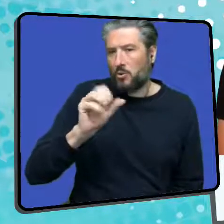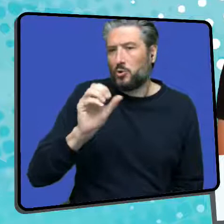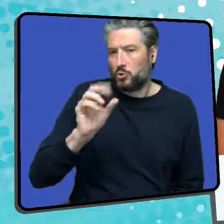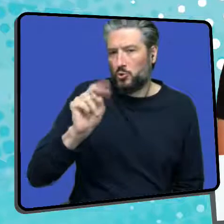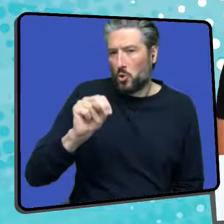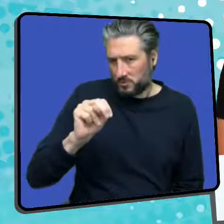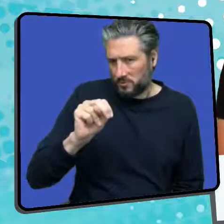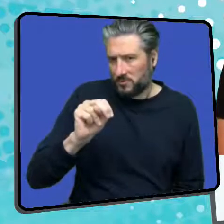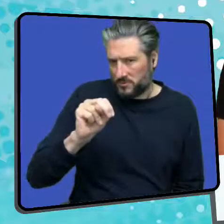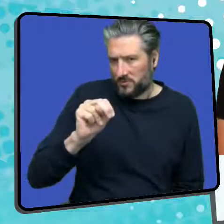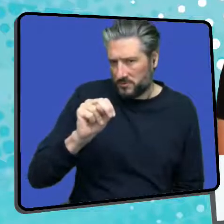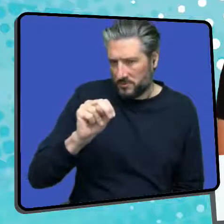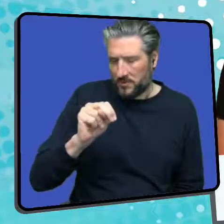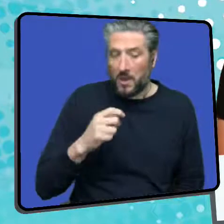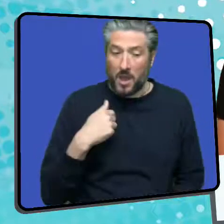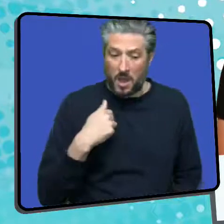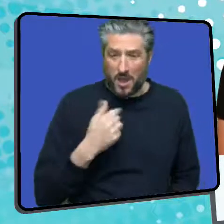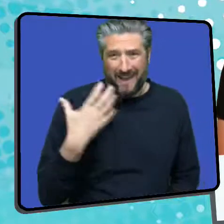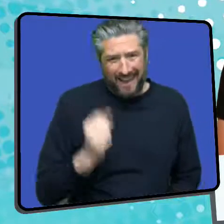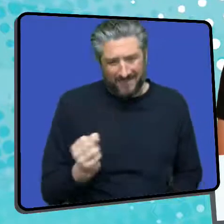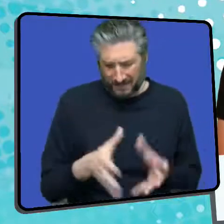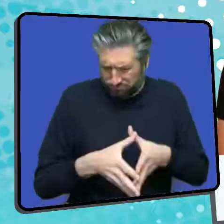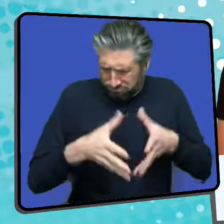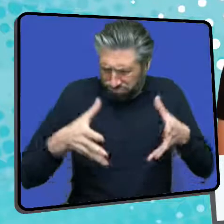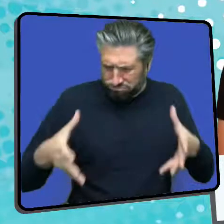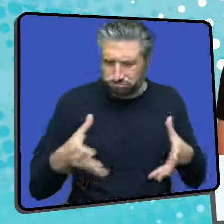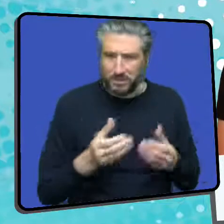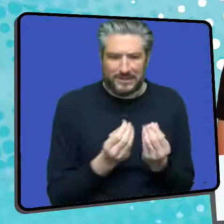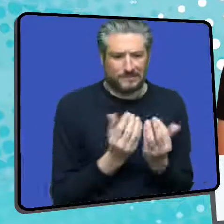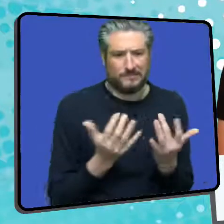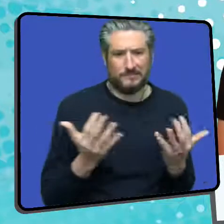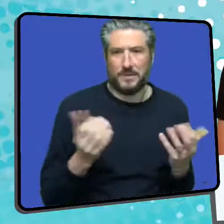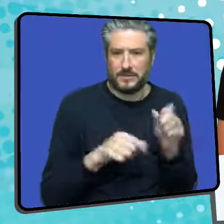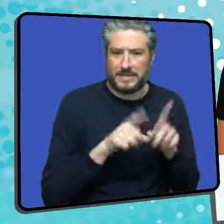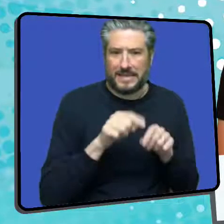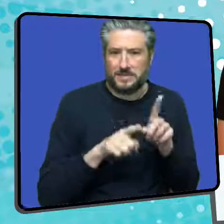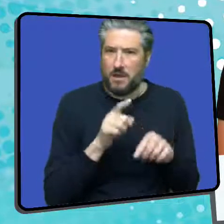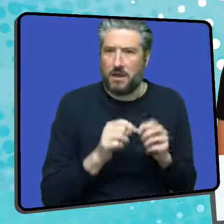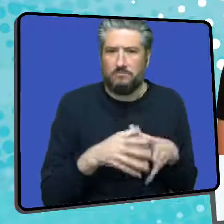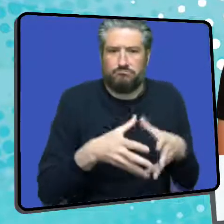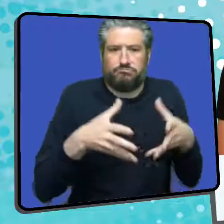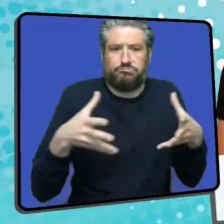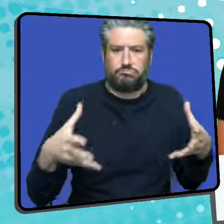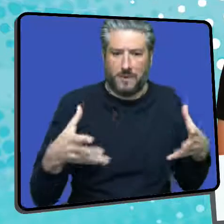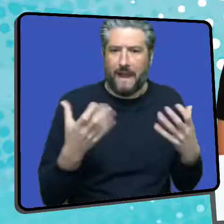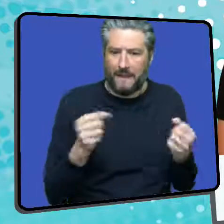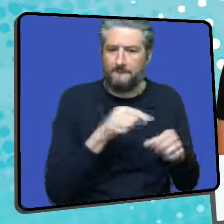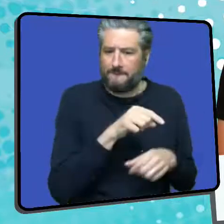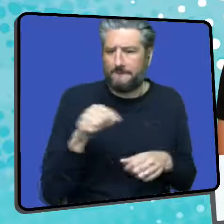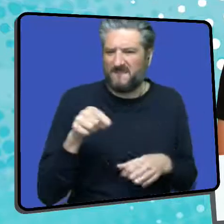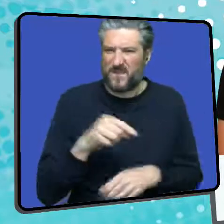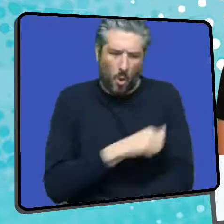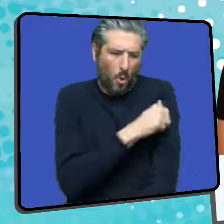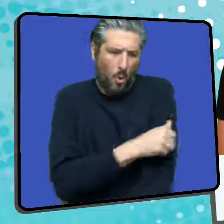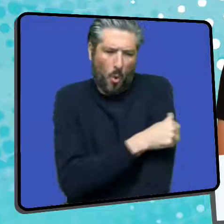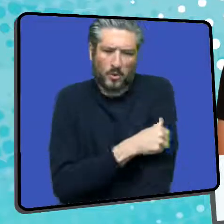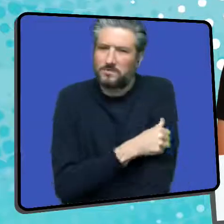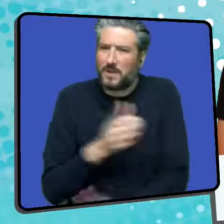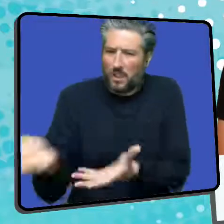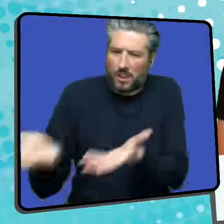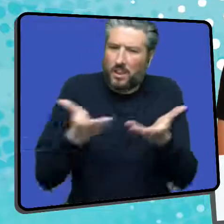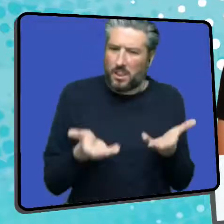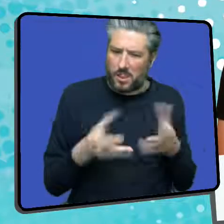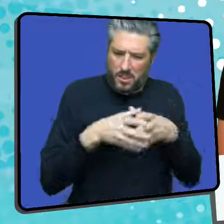from people in the hospital. And one of the things that I do in this project is actually think about how do you set up a machine learning platform